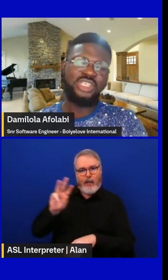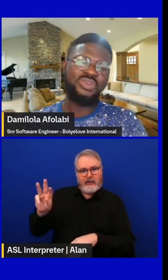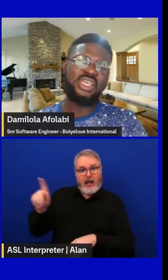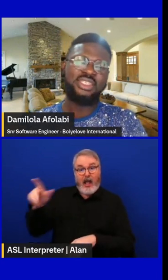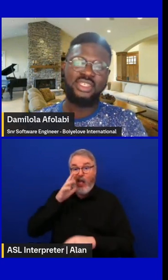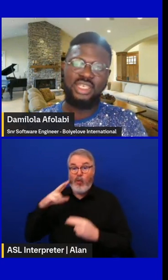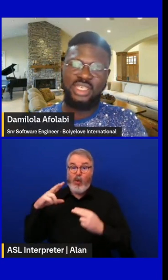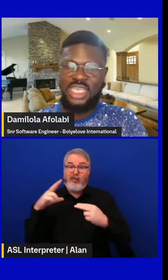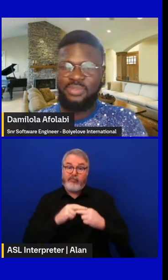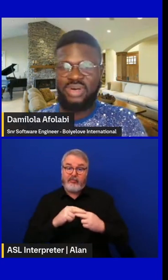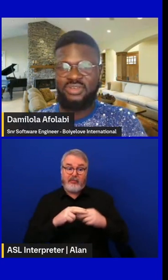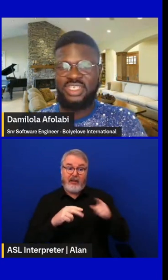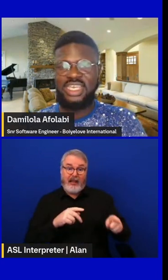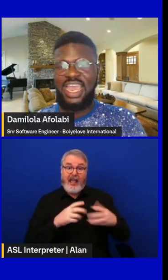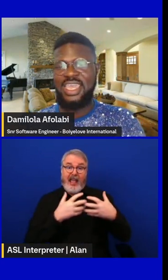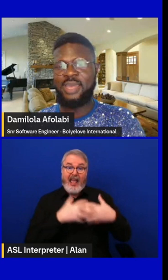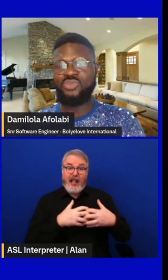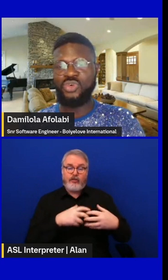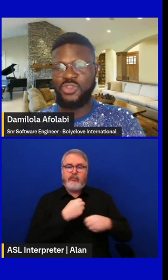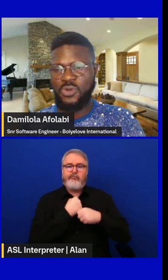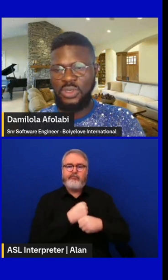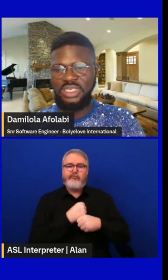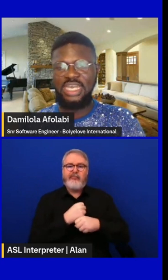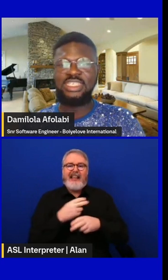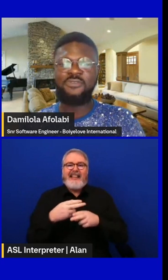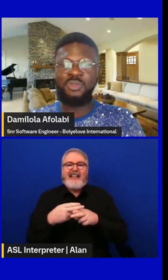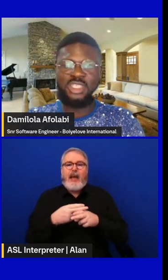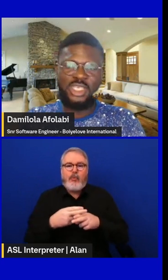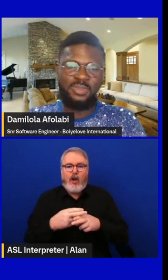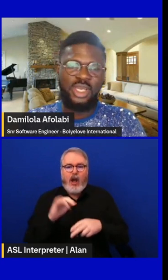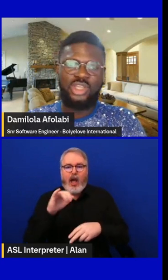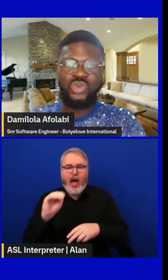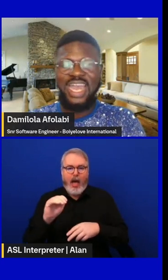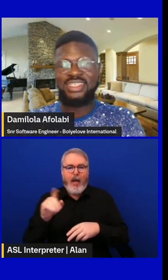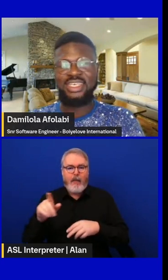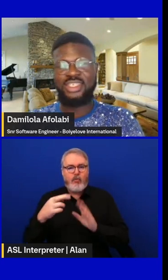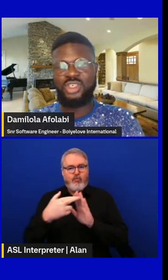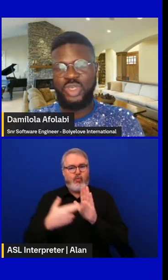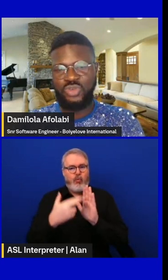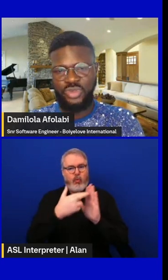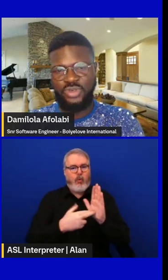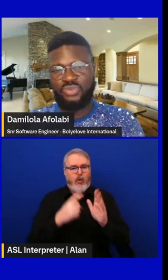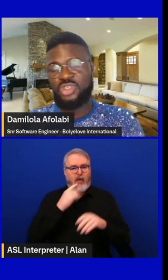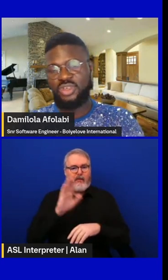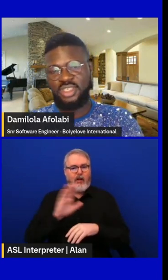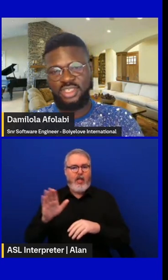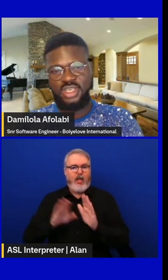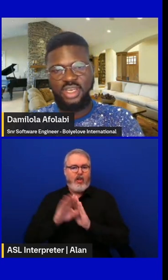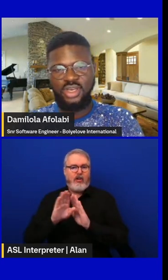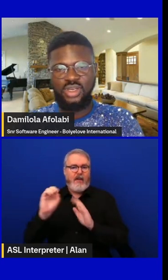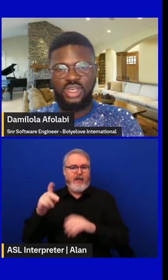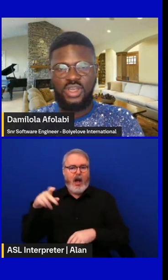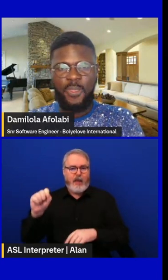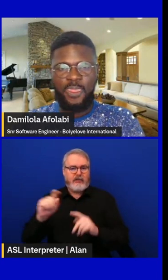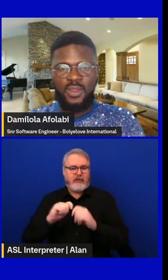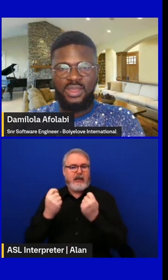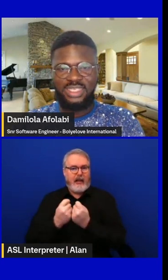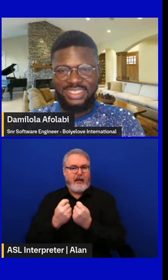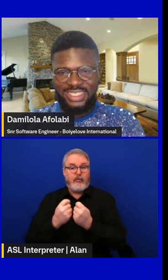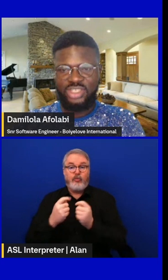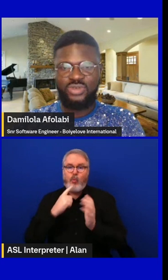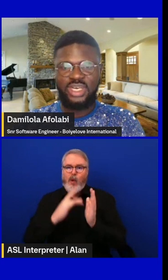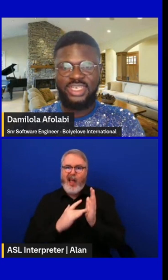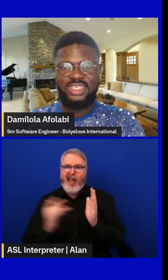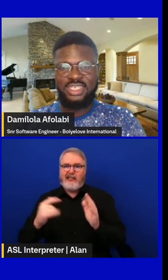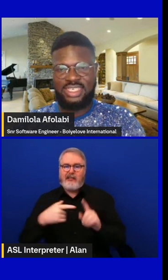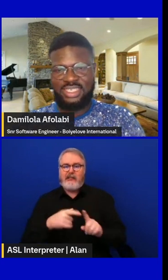to generate temporary IAM roles for their DevOps team to access AWS resources.